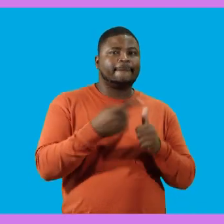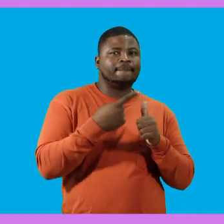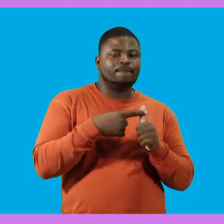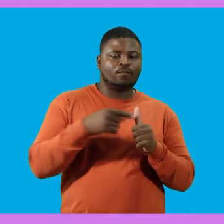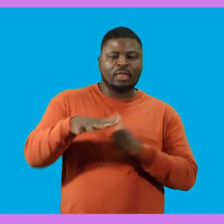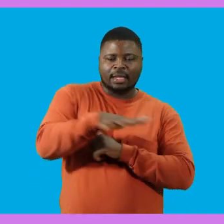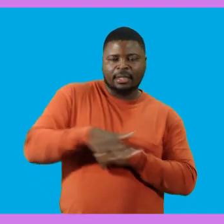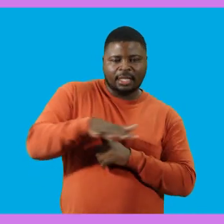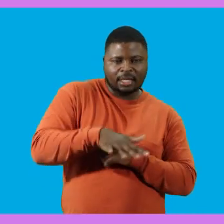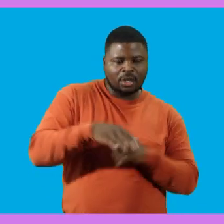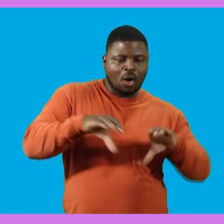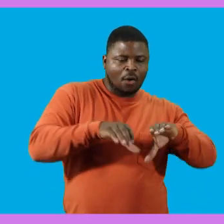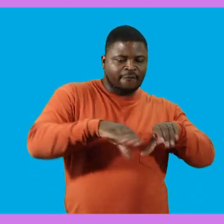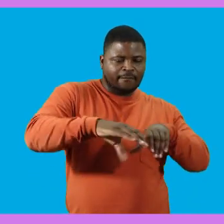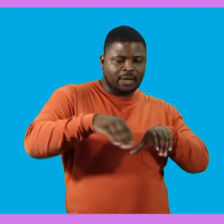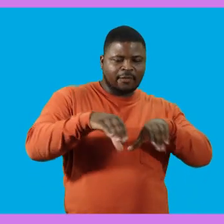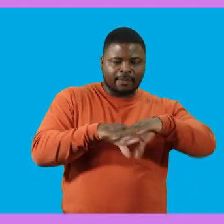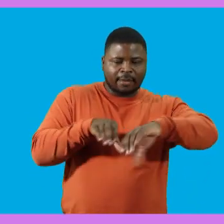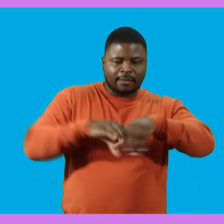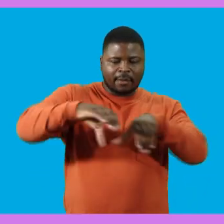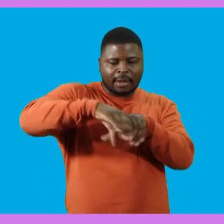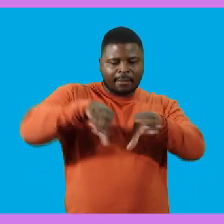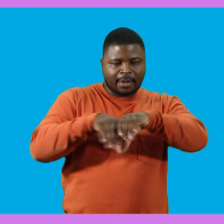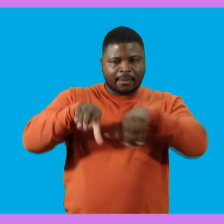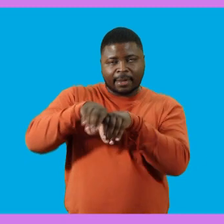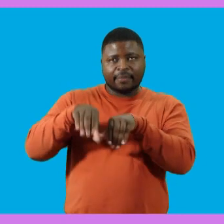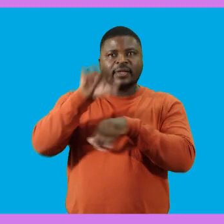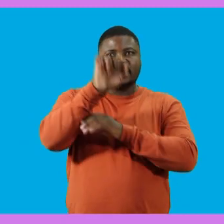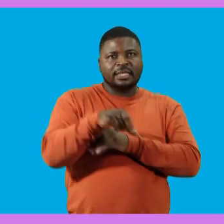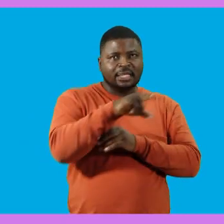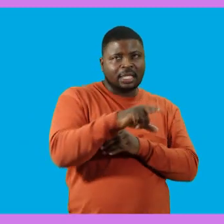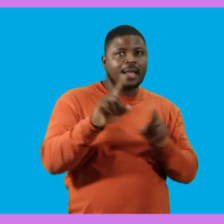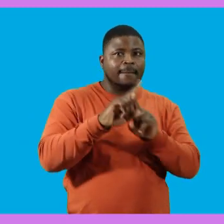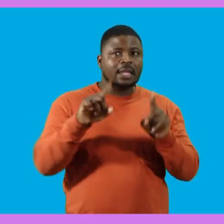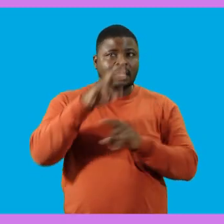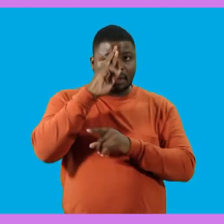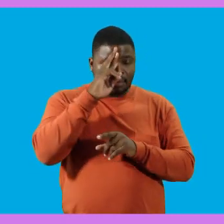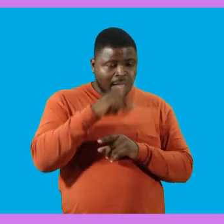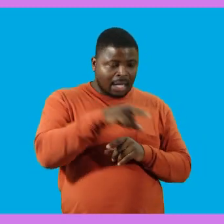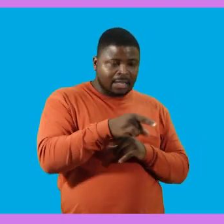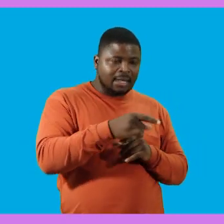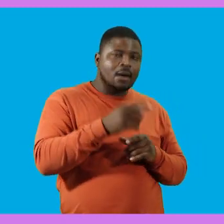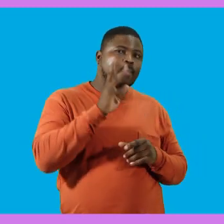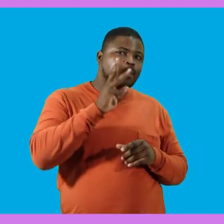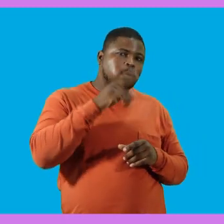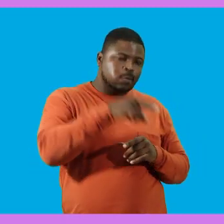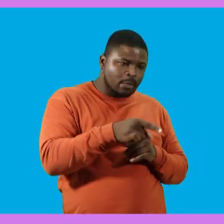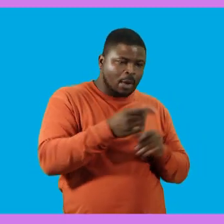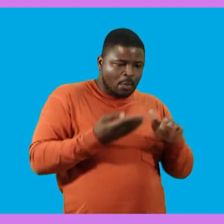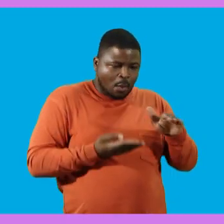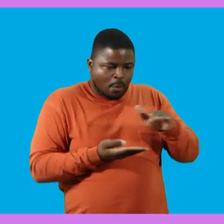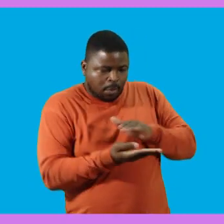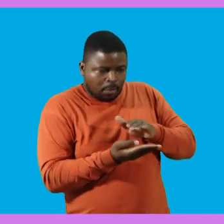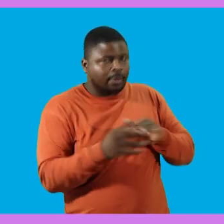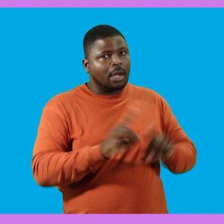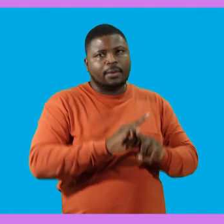Calculate the area of the paving, but now remember the courtyard won't be paved underneath the